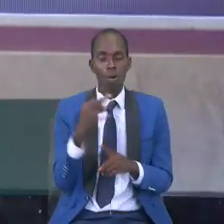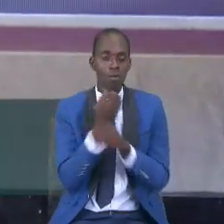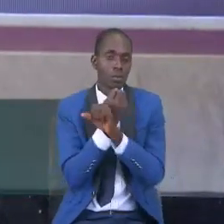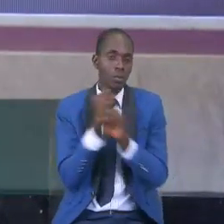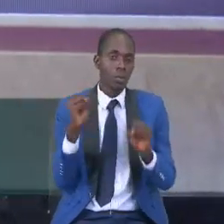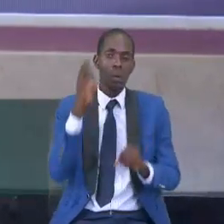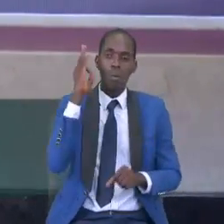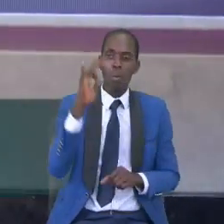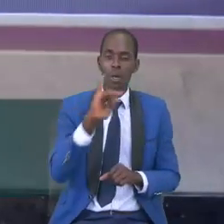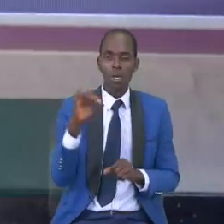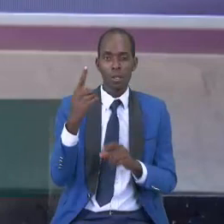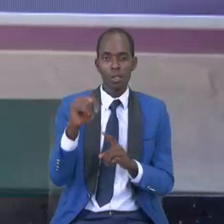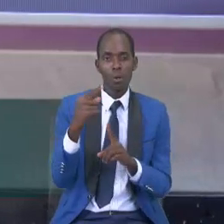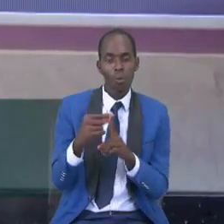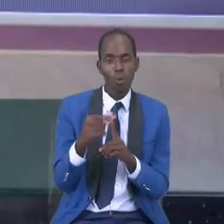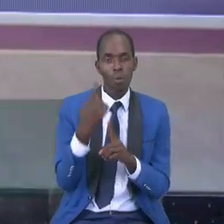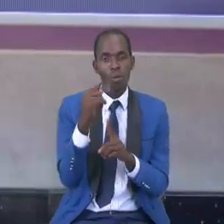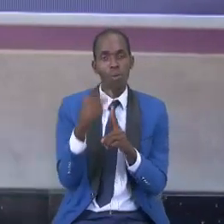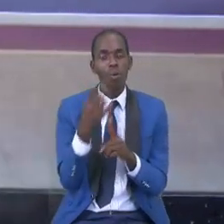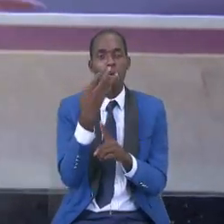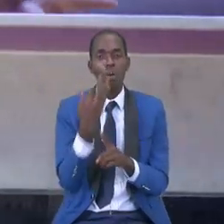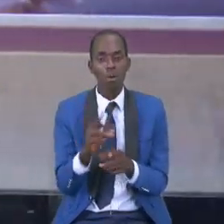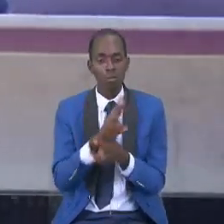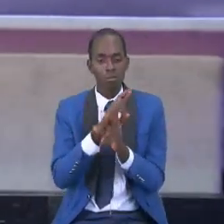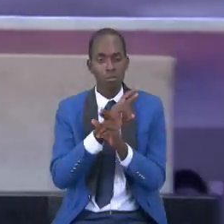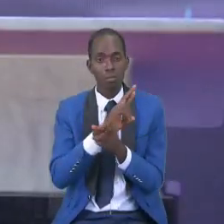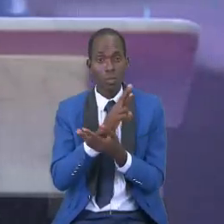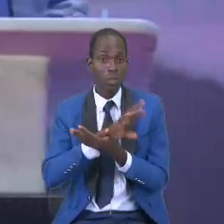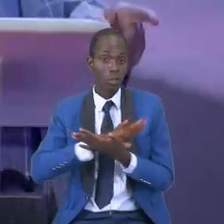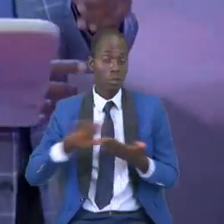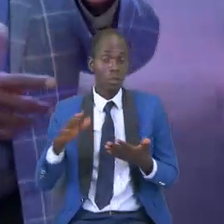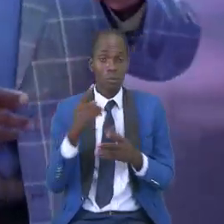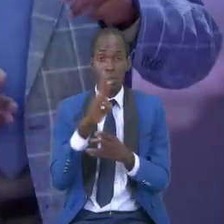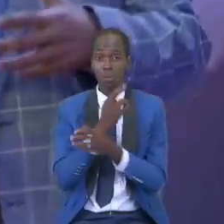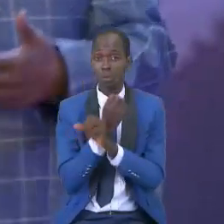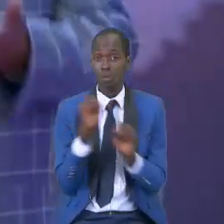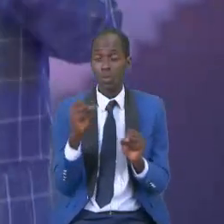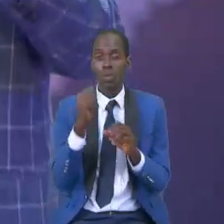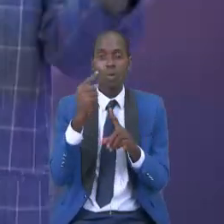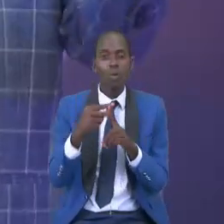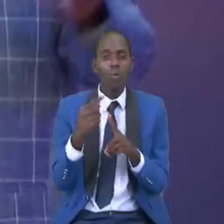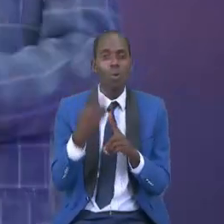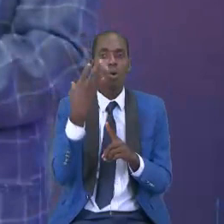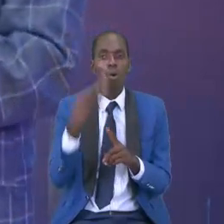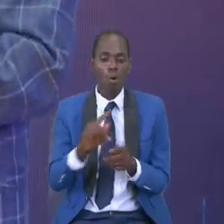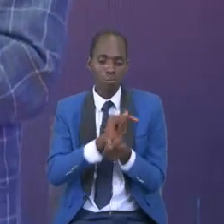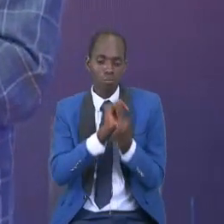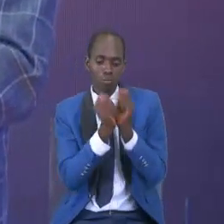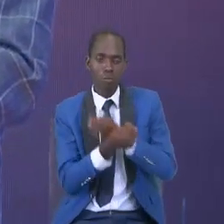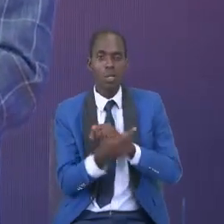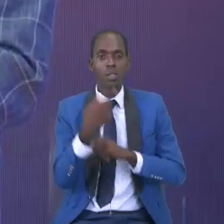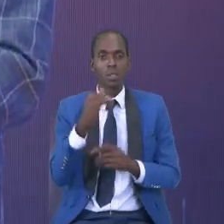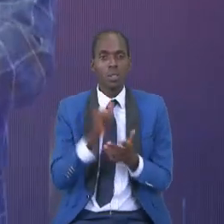salvation, preaching the word of redemption, preaching the word of transformation that